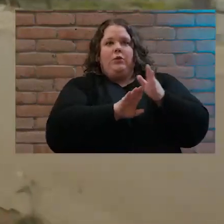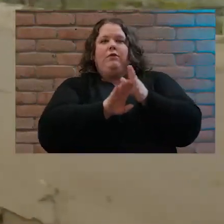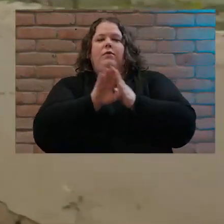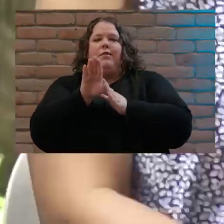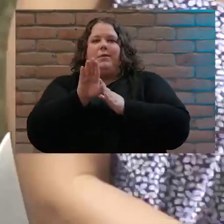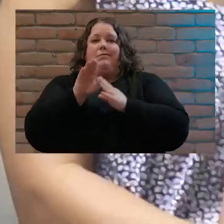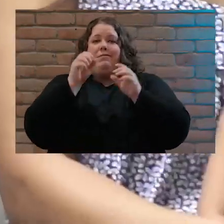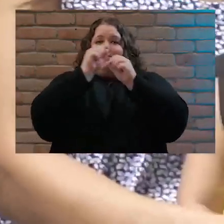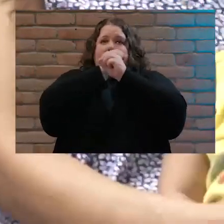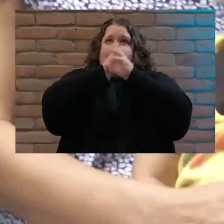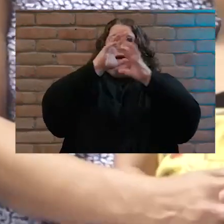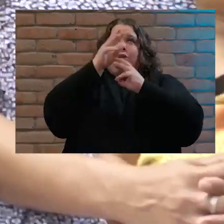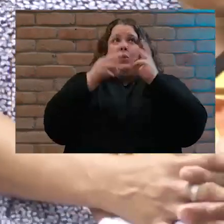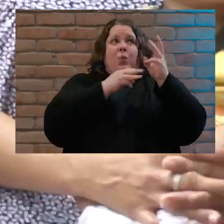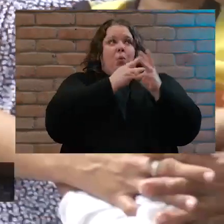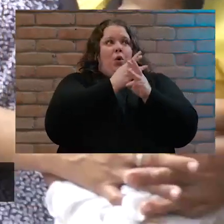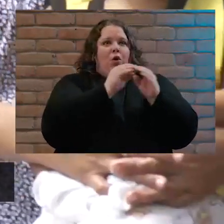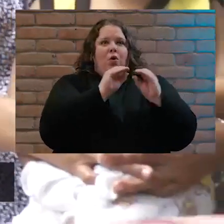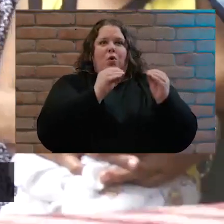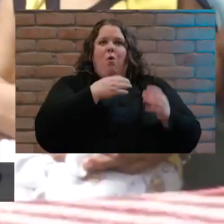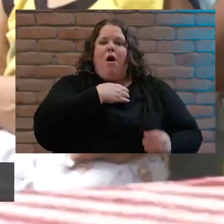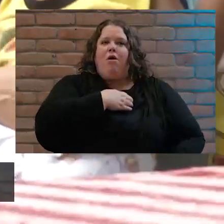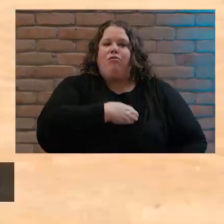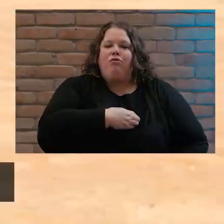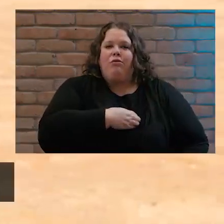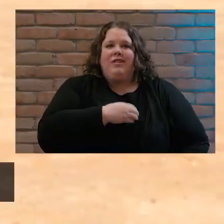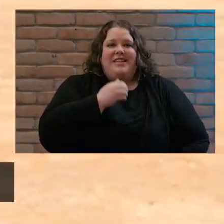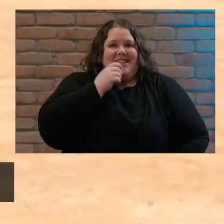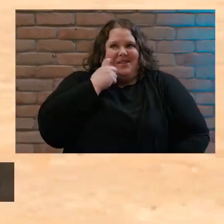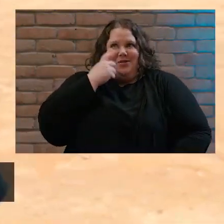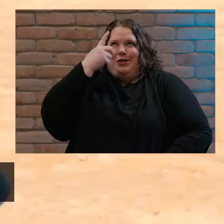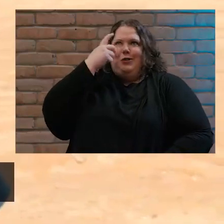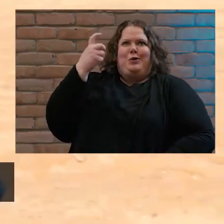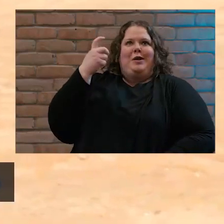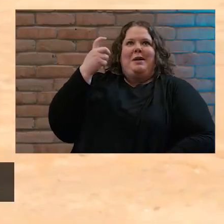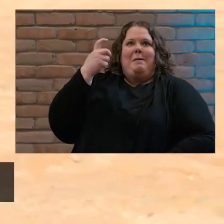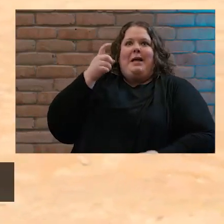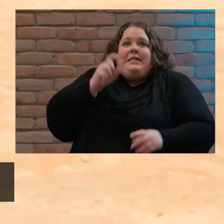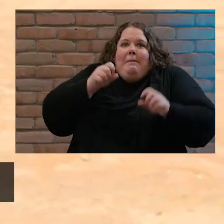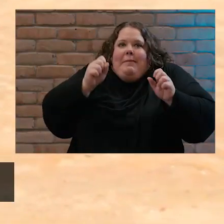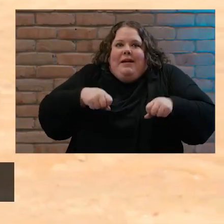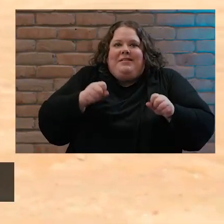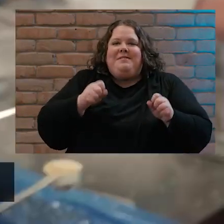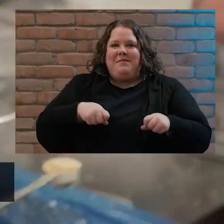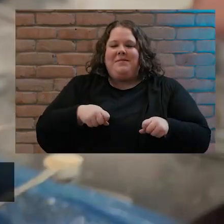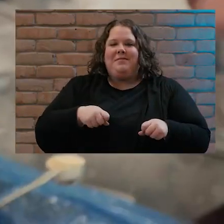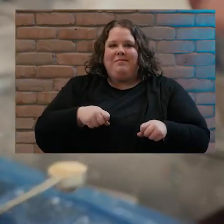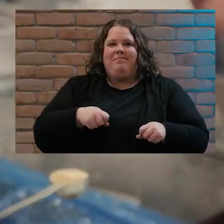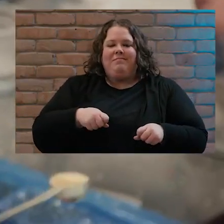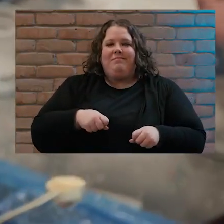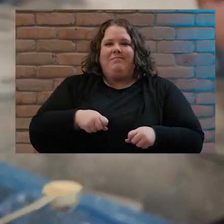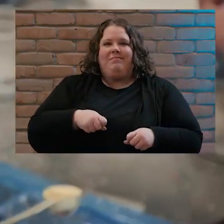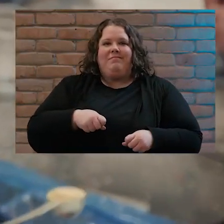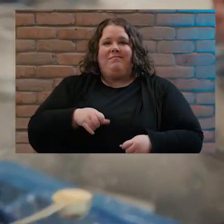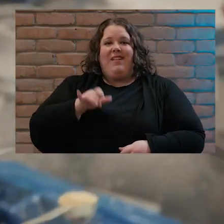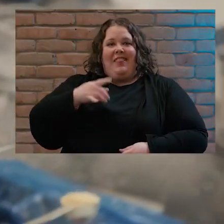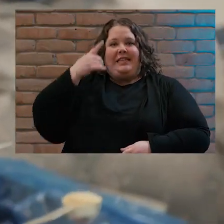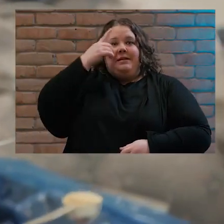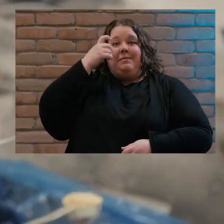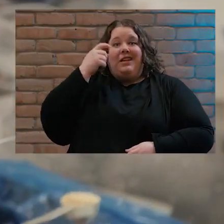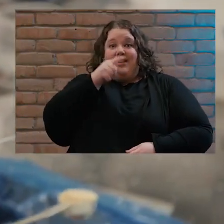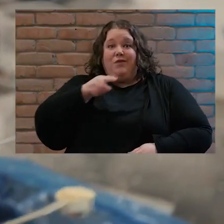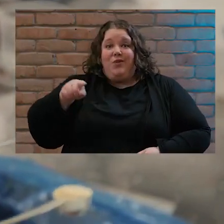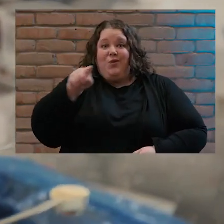Imagine a world without hunger. It's not just a dream, it's a possibility. And it's because of